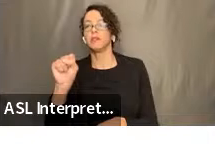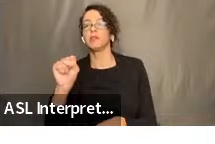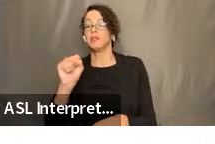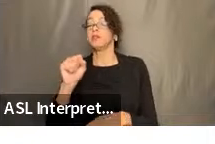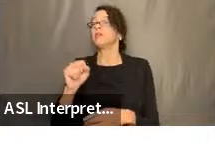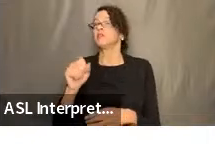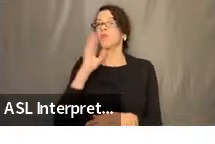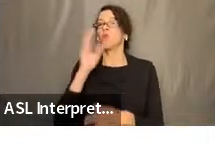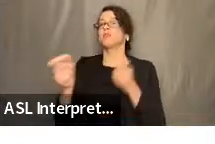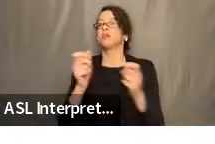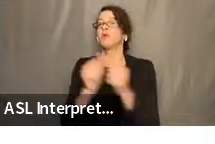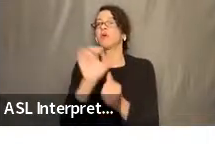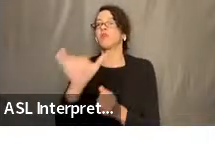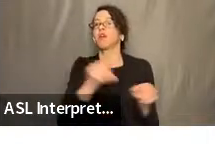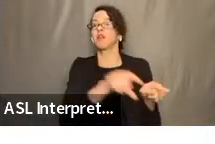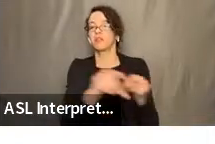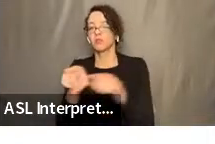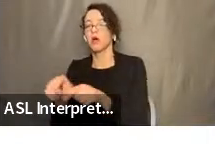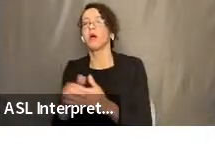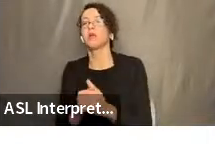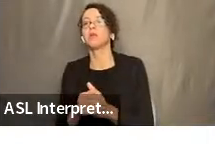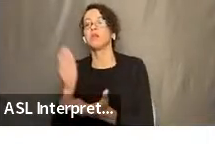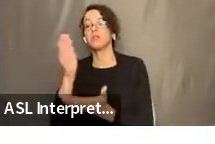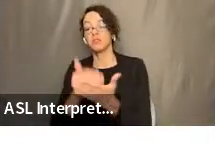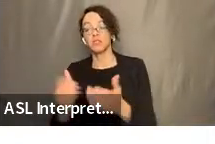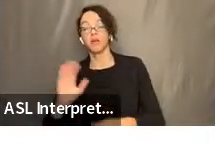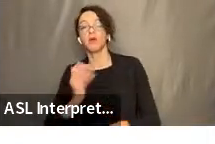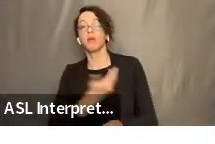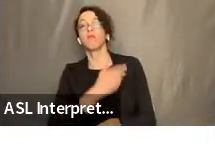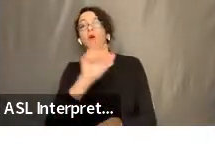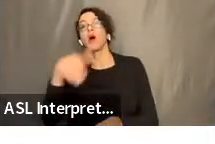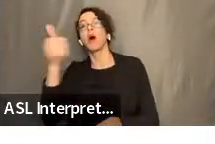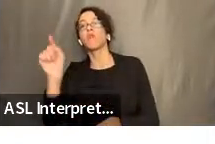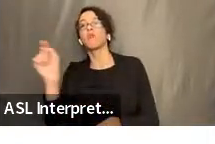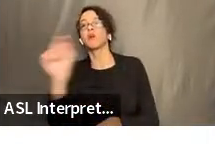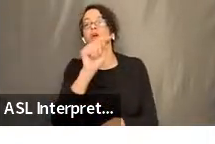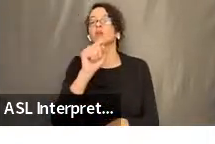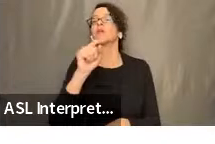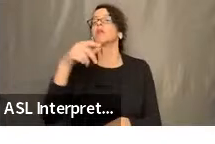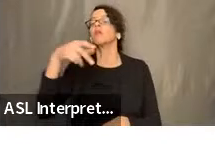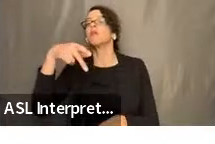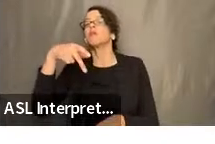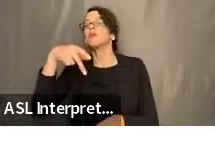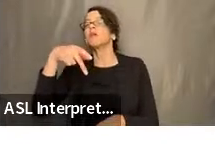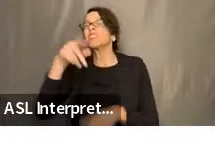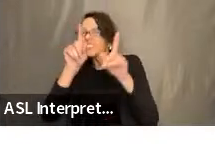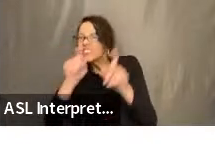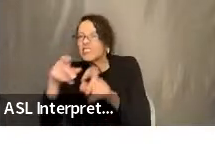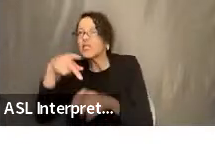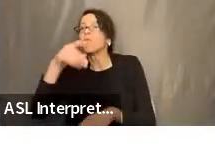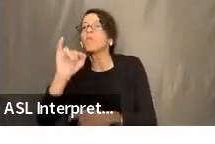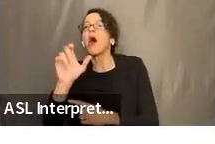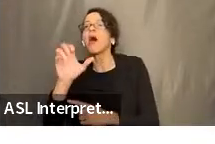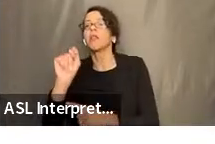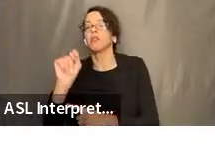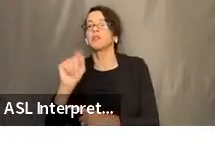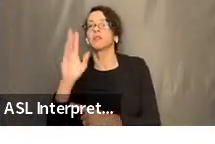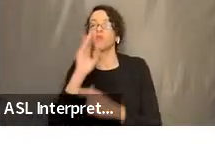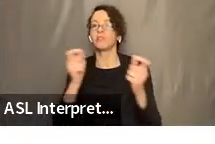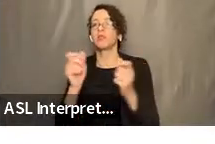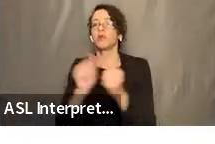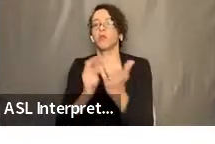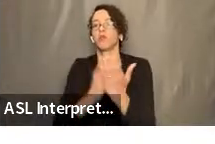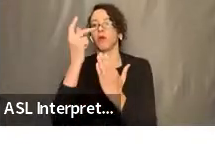have done pilot programs with what they call familiar faces, people who have